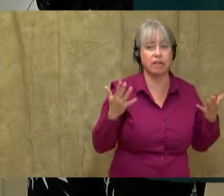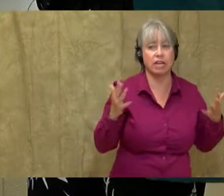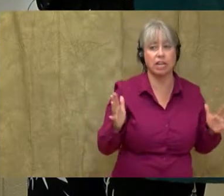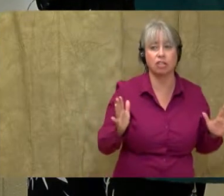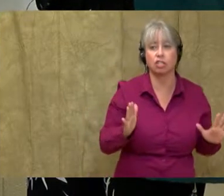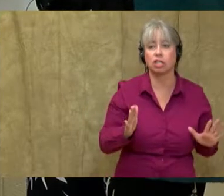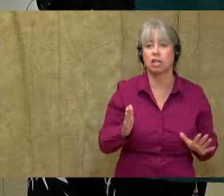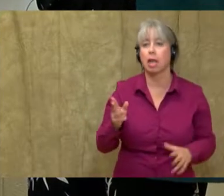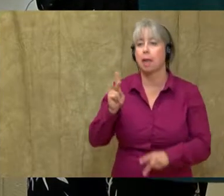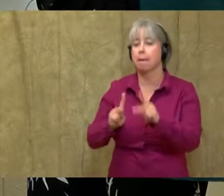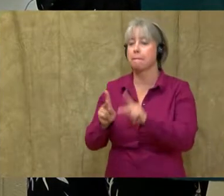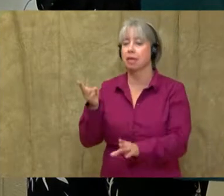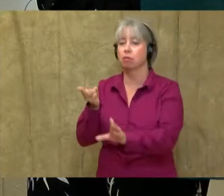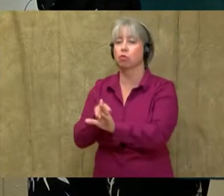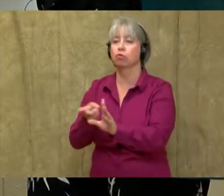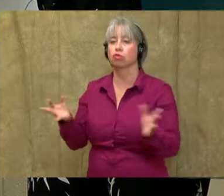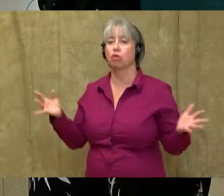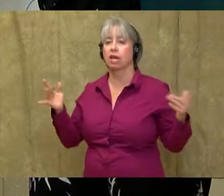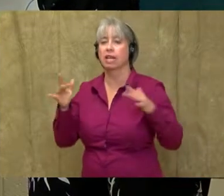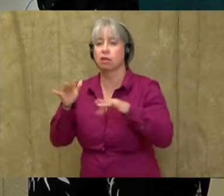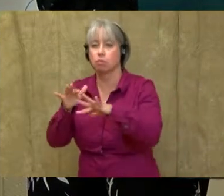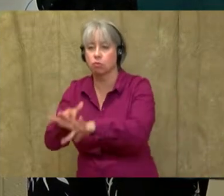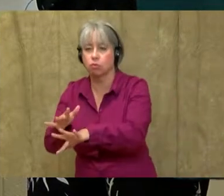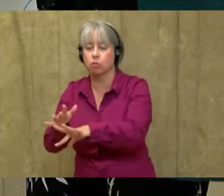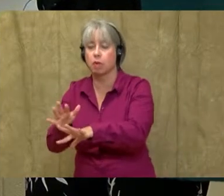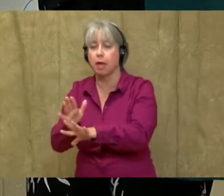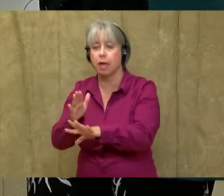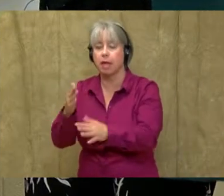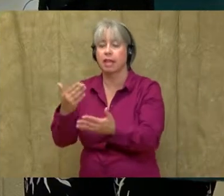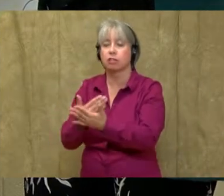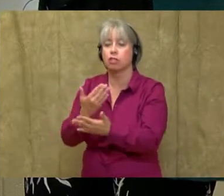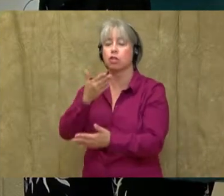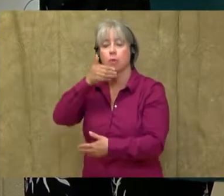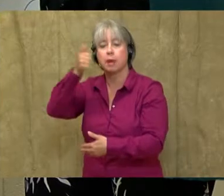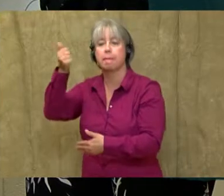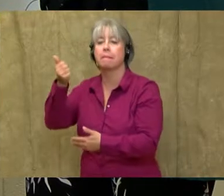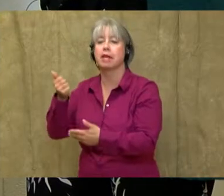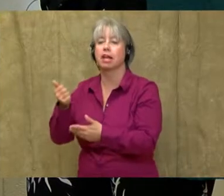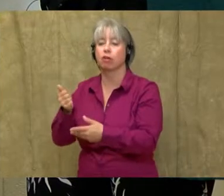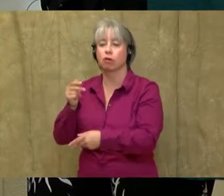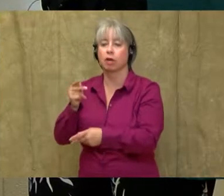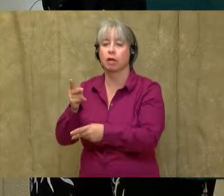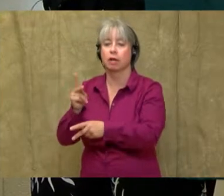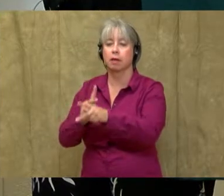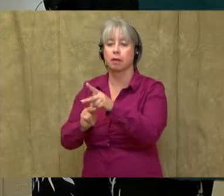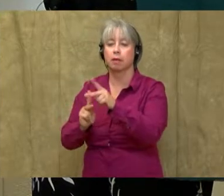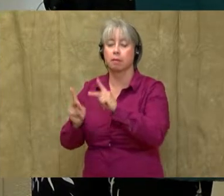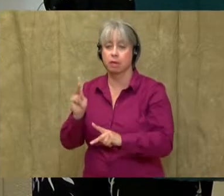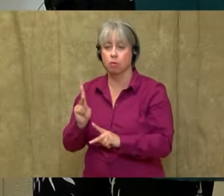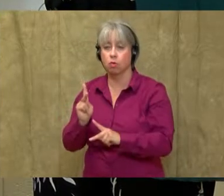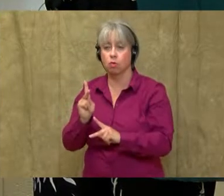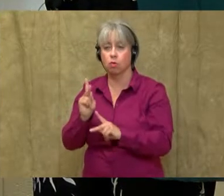be able to join back together as new and better people. How do we know that that is what the author is proposing?